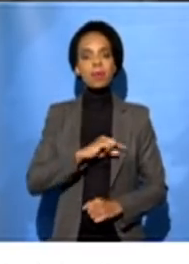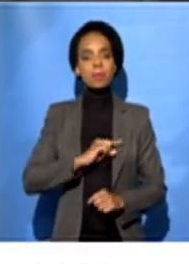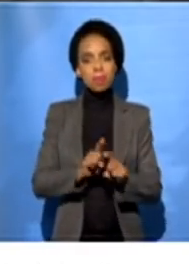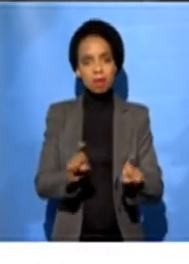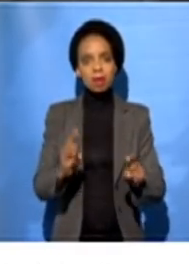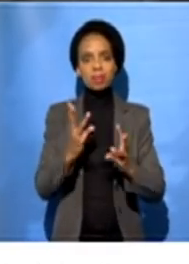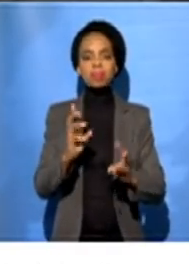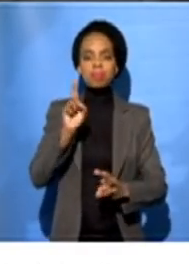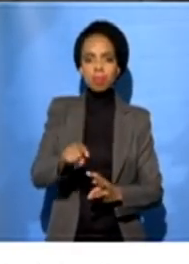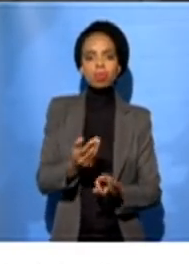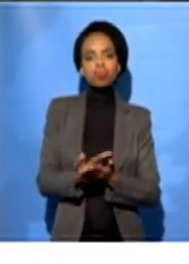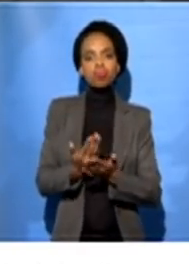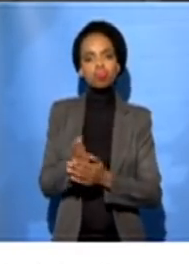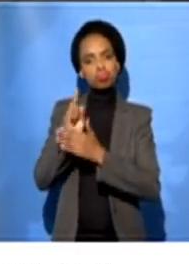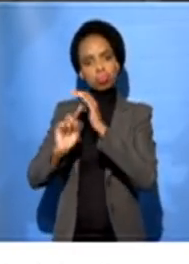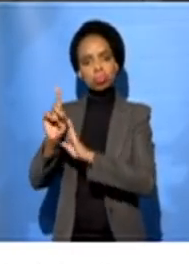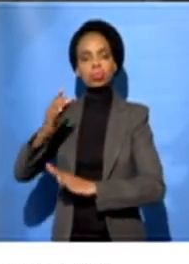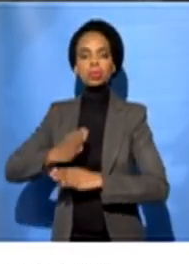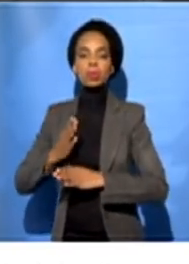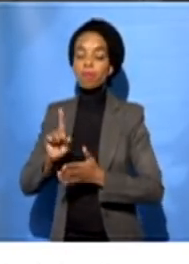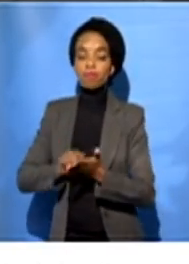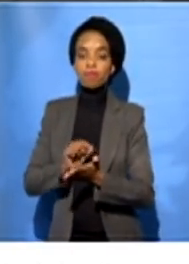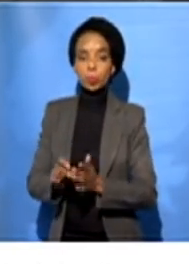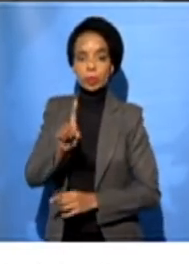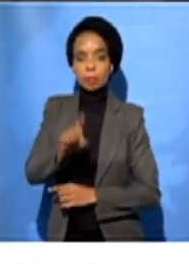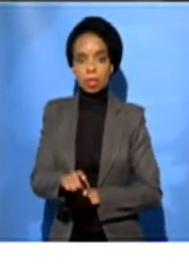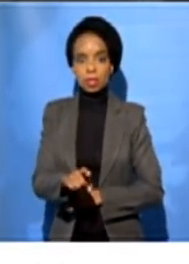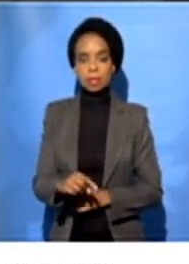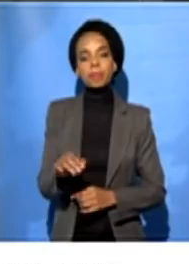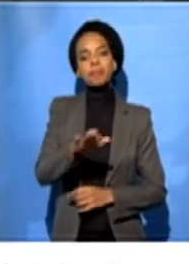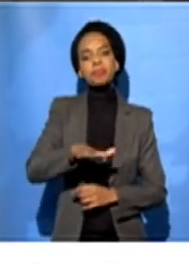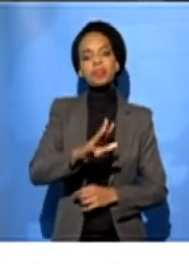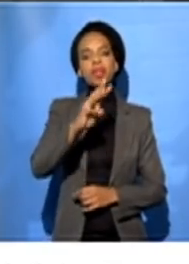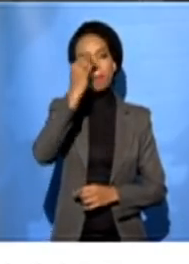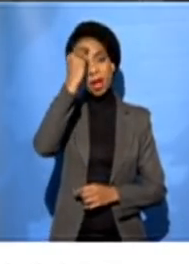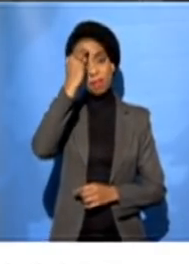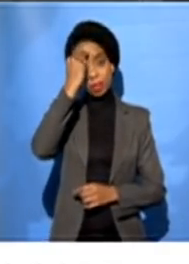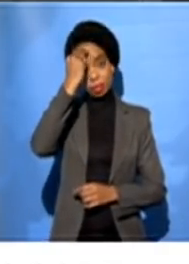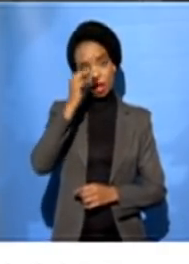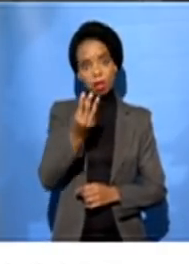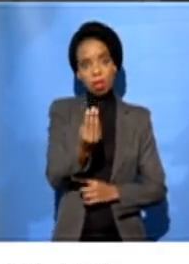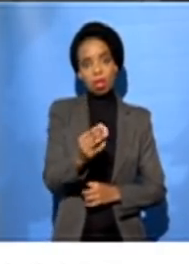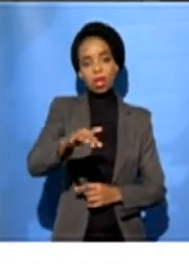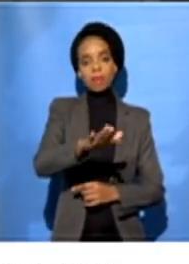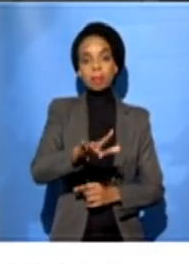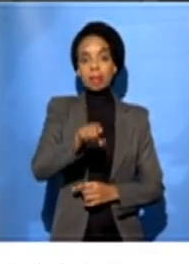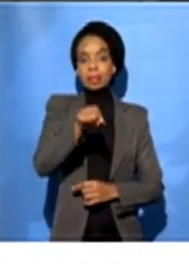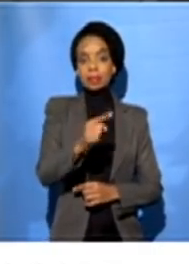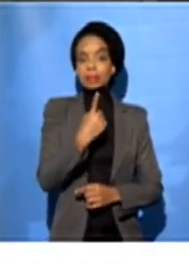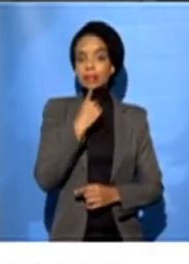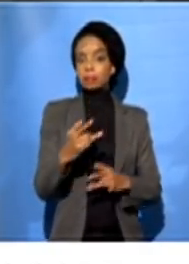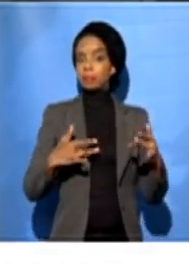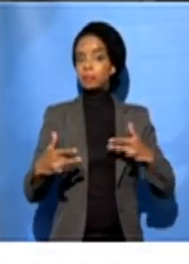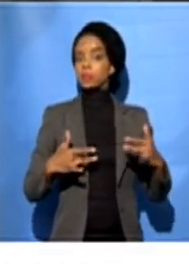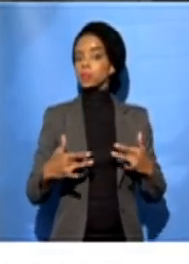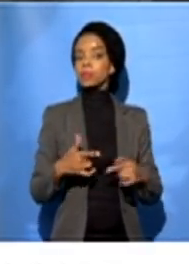day. So the area of Mahikeng, Klerksdorp, Volma, Randstad and Lichtenburg were under the spotlight concerning this behavior of